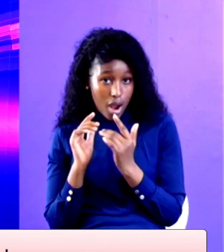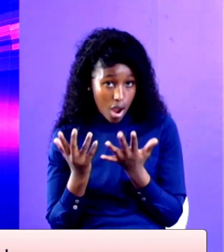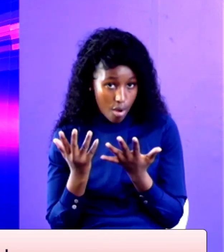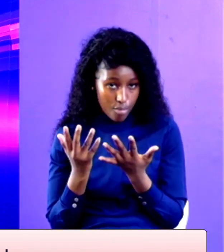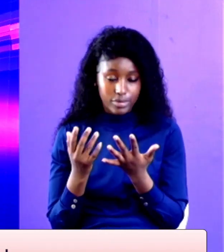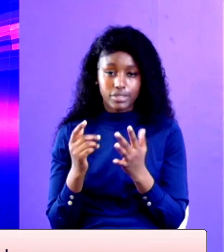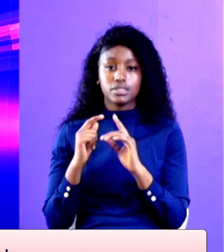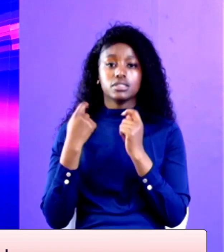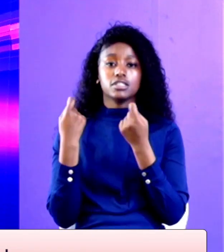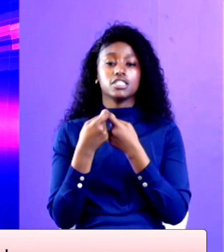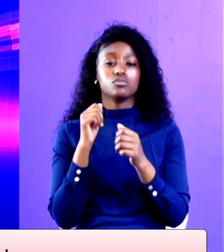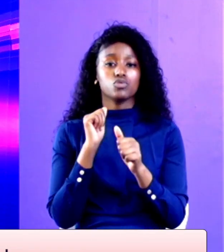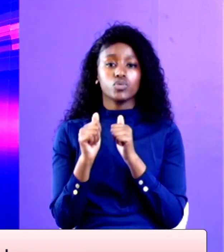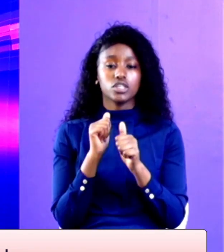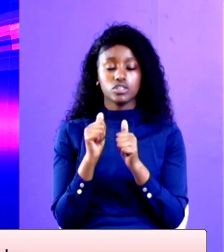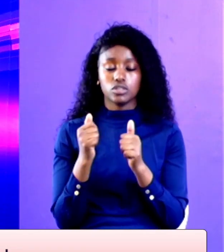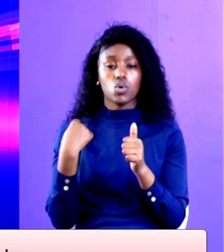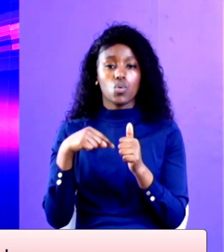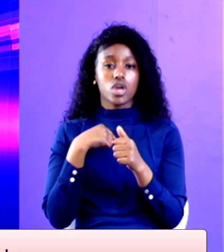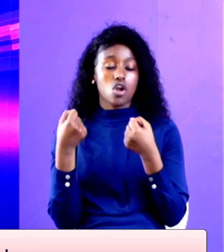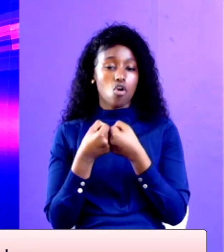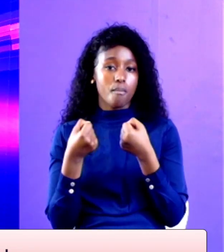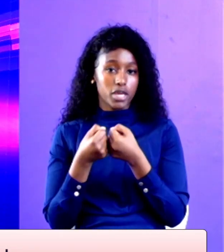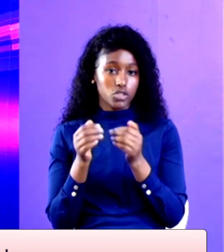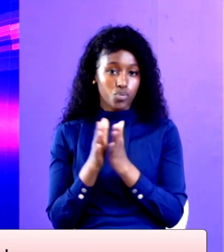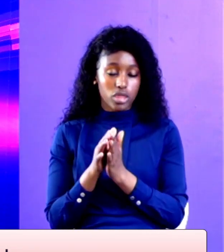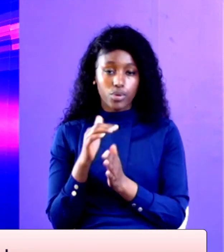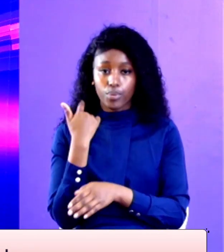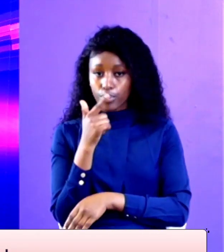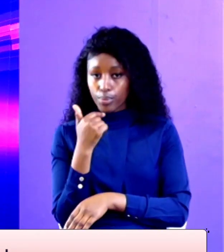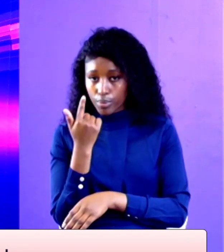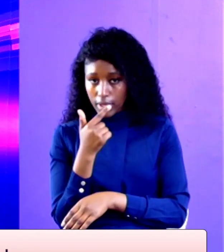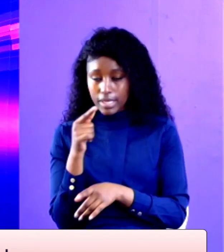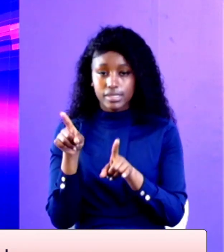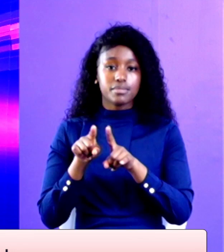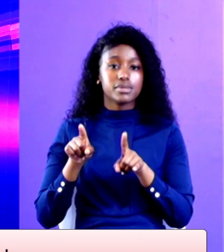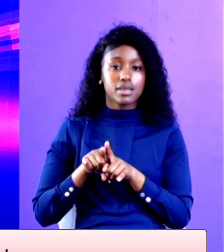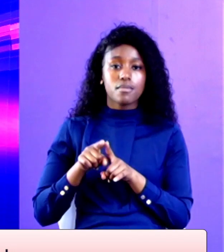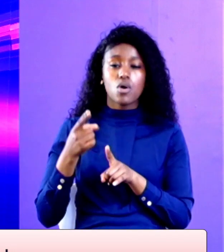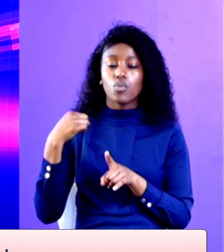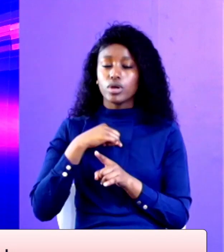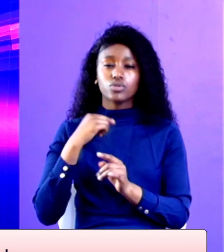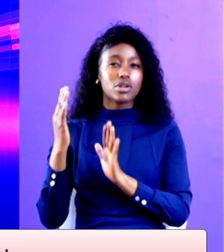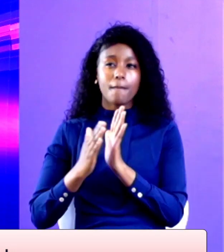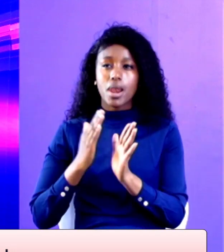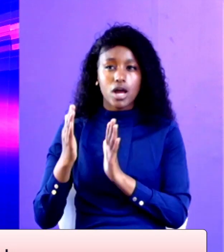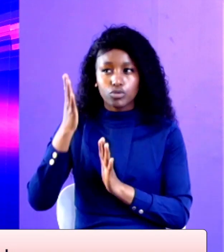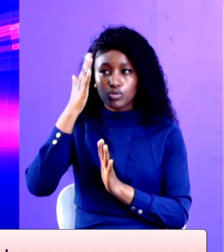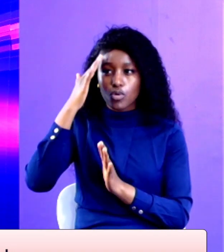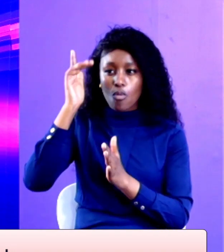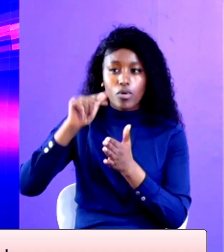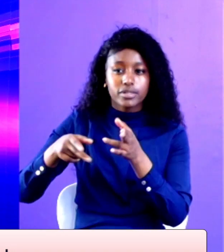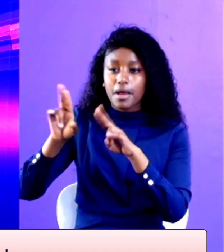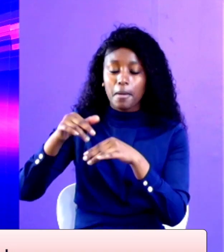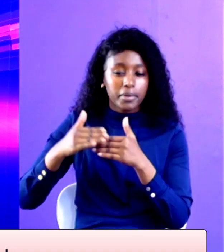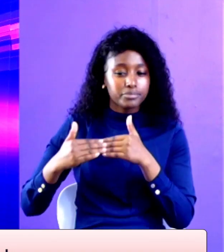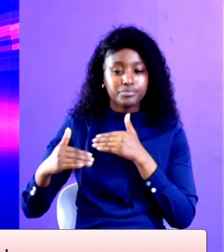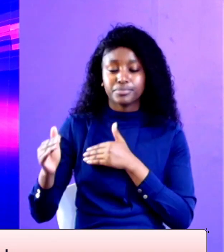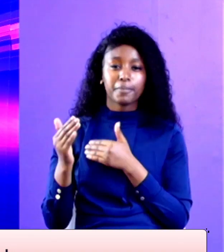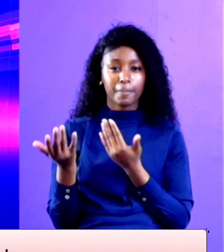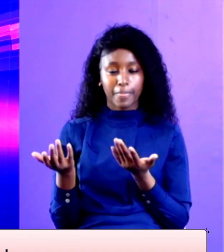What teams are we grouped with, and what are your predictions in terms